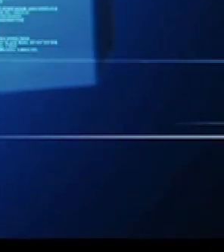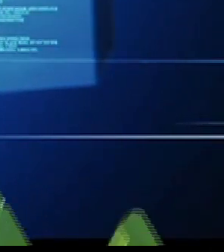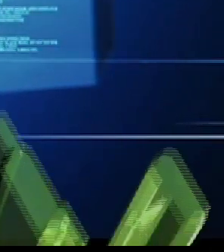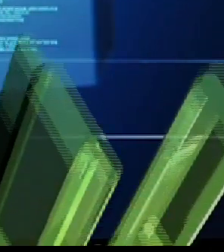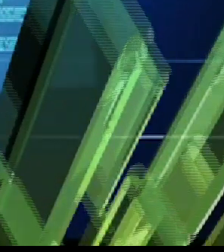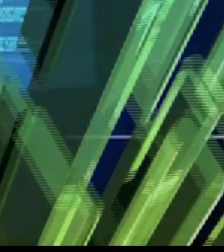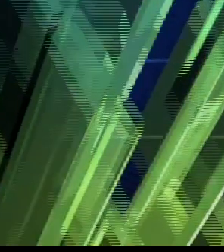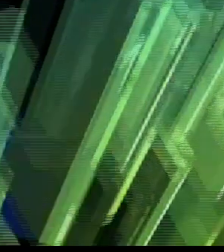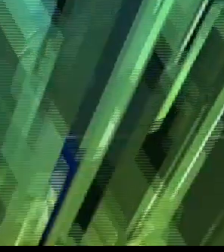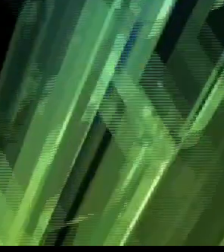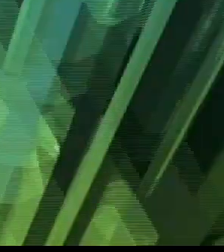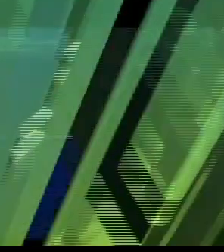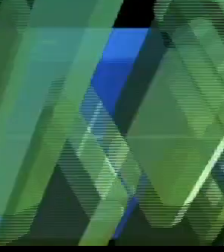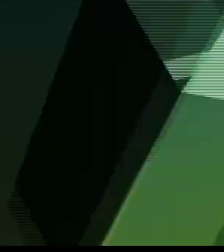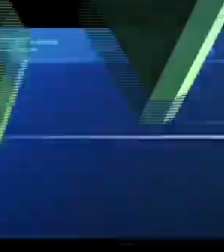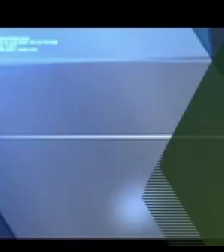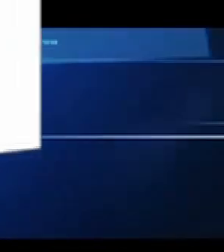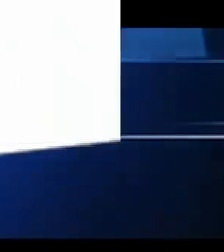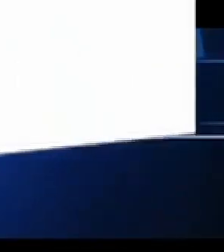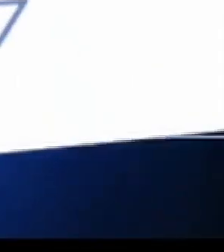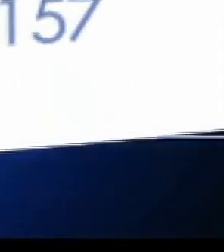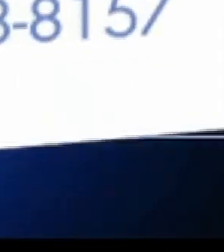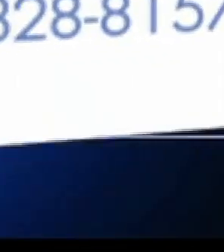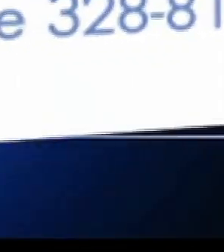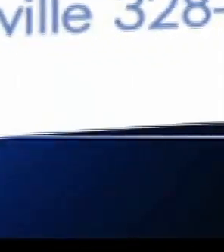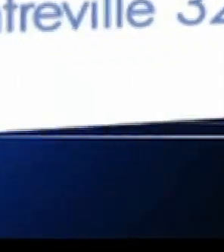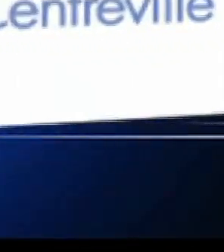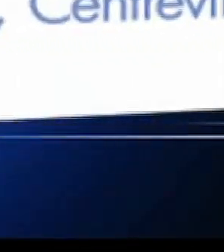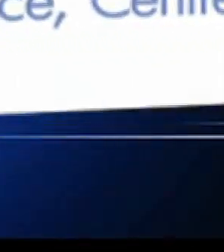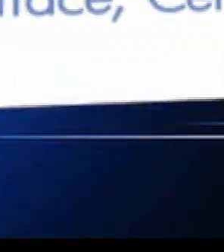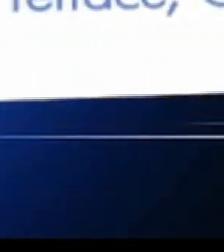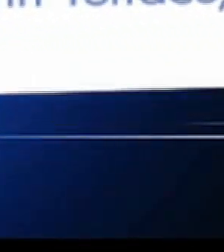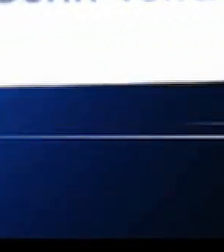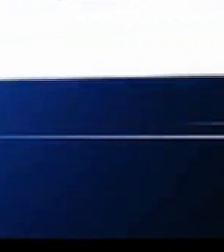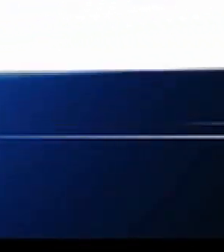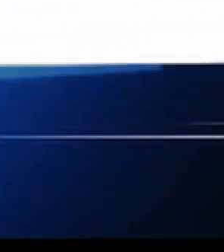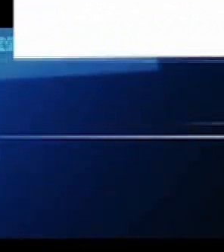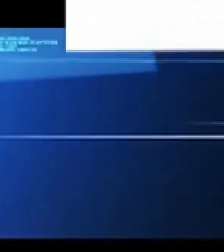is ZNS Total Sports, brought to you by Fourth Terrace Diagnostic Center.